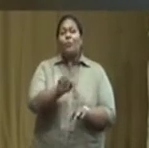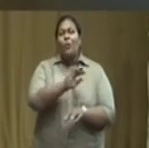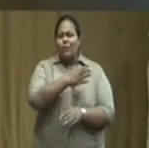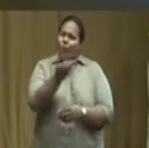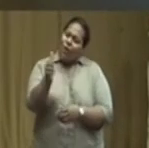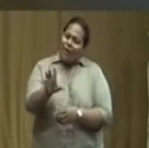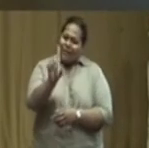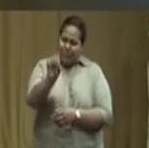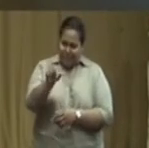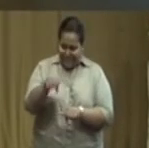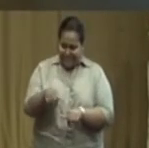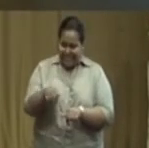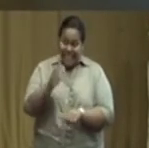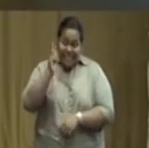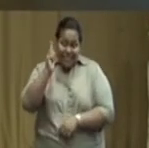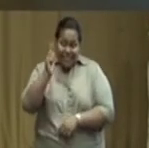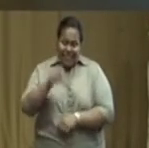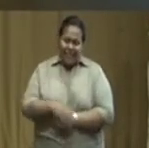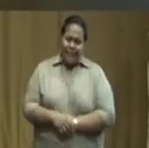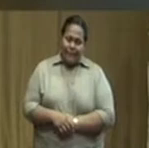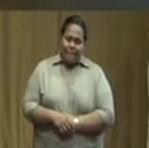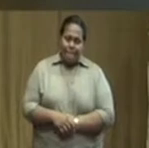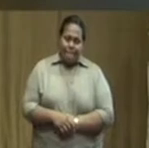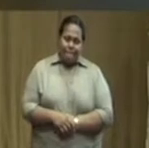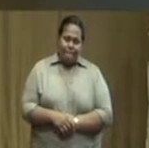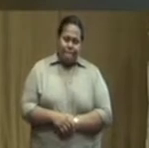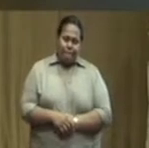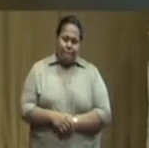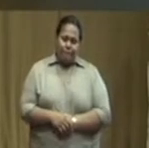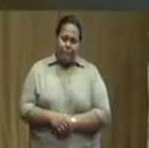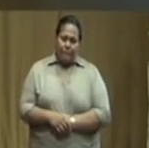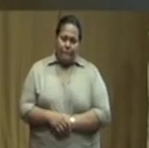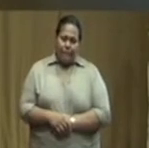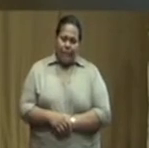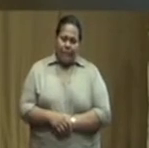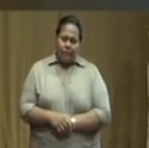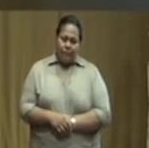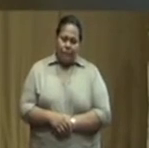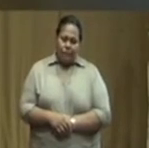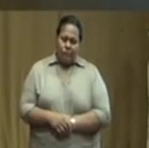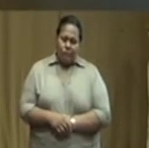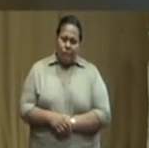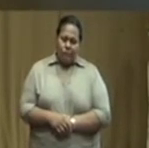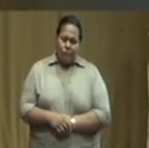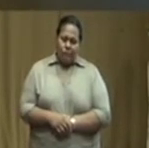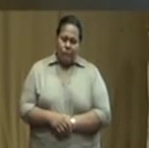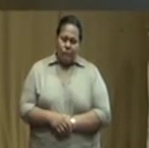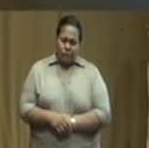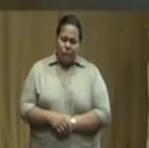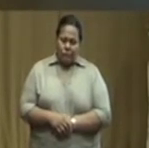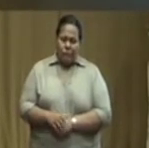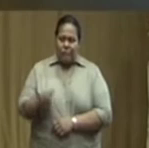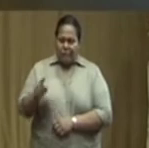having identifiable and citable repositories and archives can nevertheless be useful, both for validating our